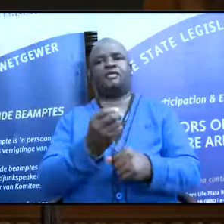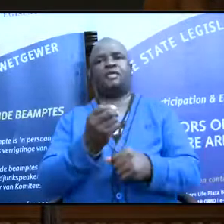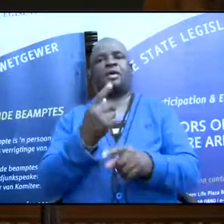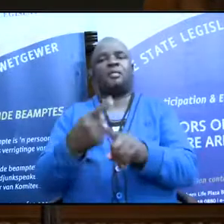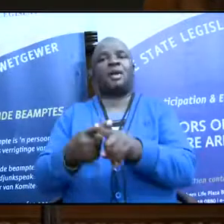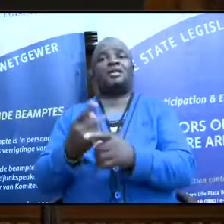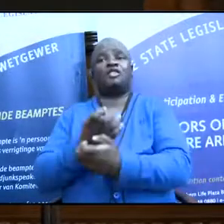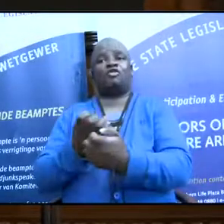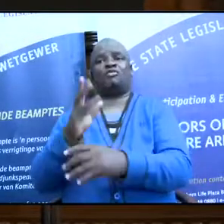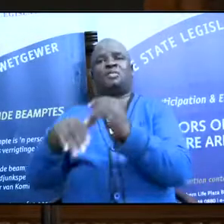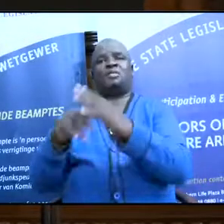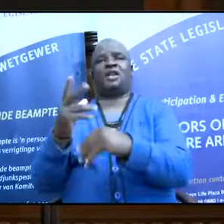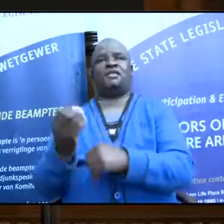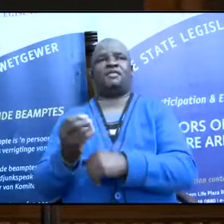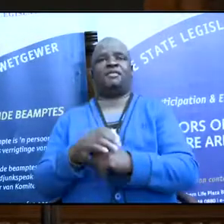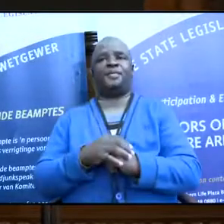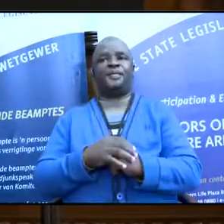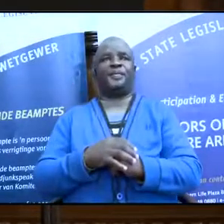economy